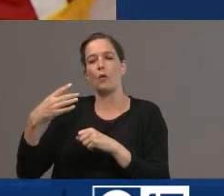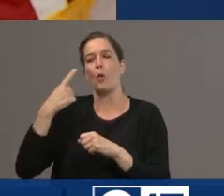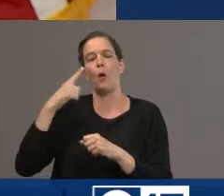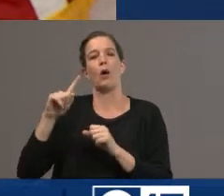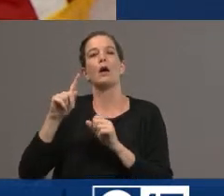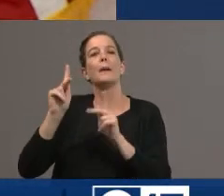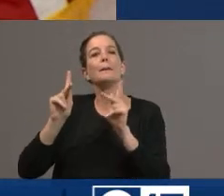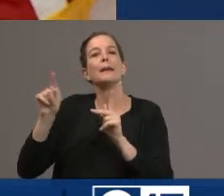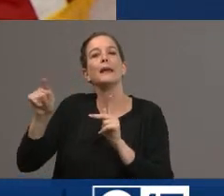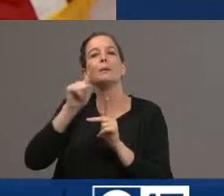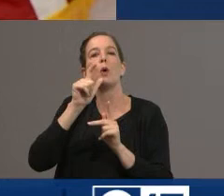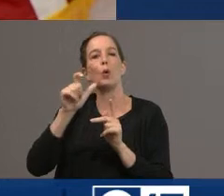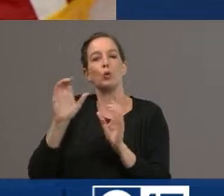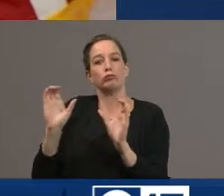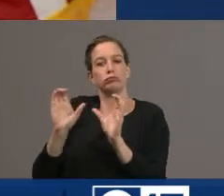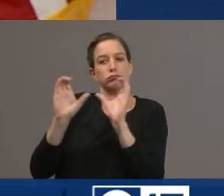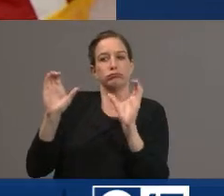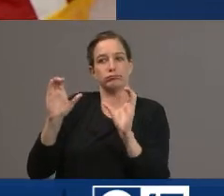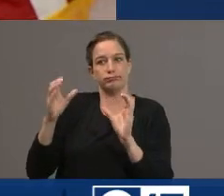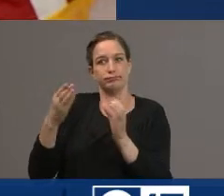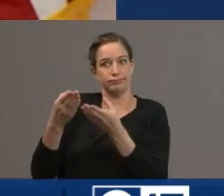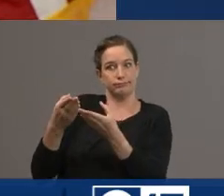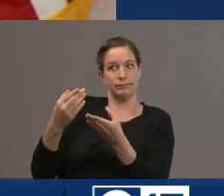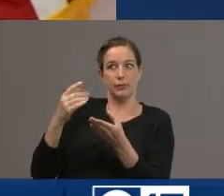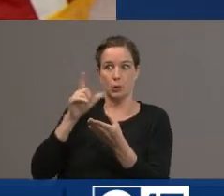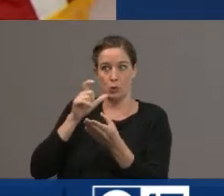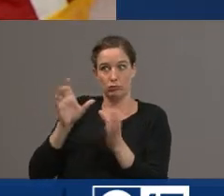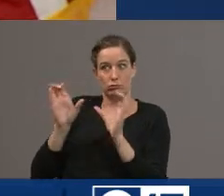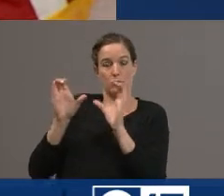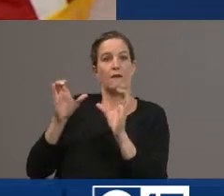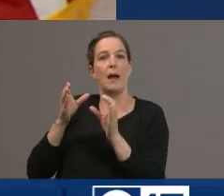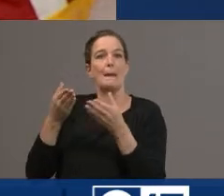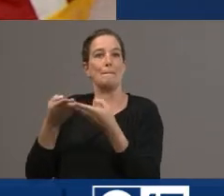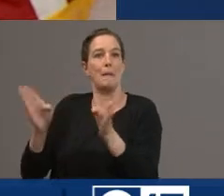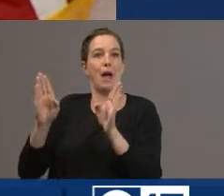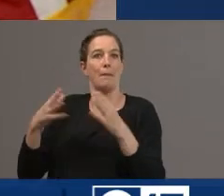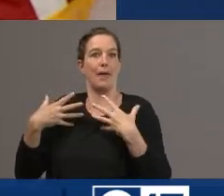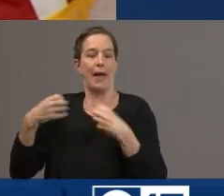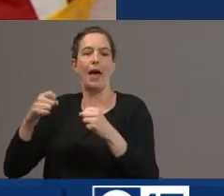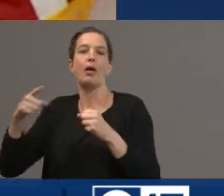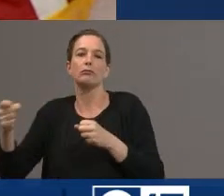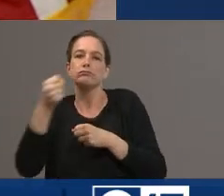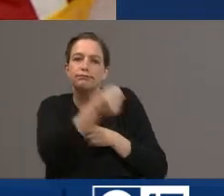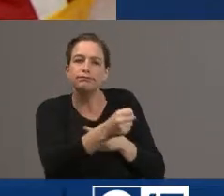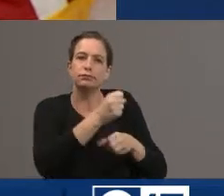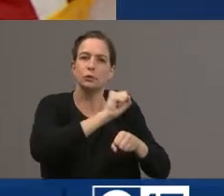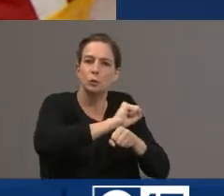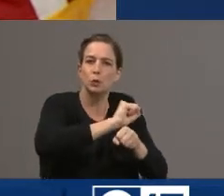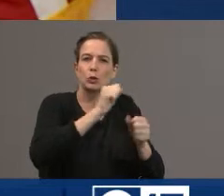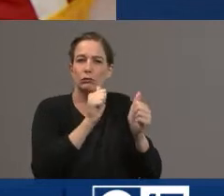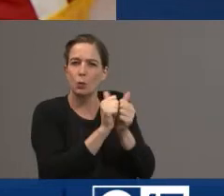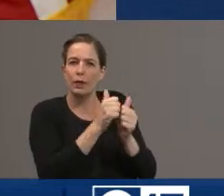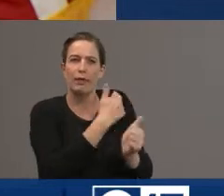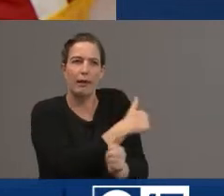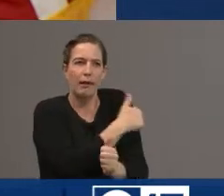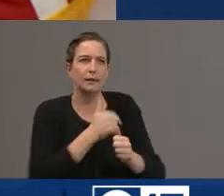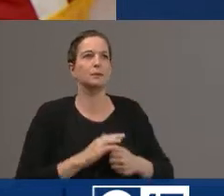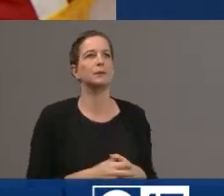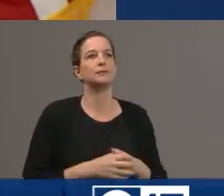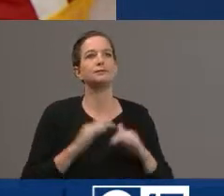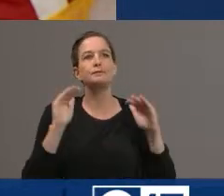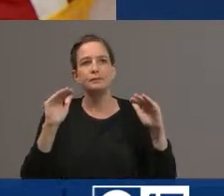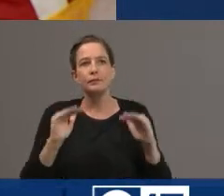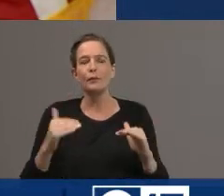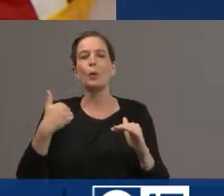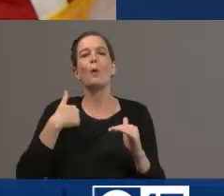credentialed volunteer line. We're also developing, this is an innovative project that my team is working on right now, but it's a new centralized model